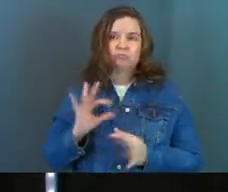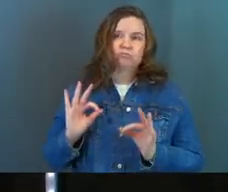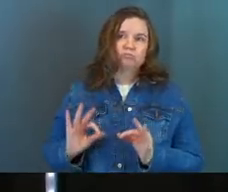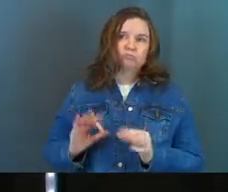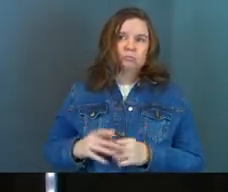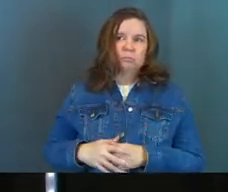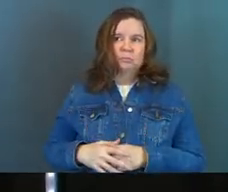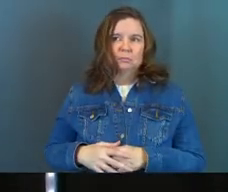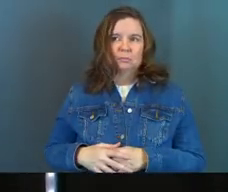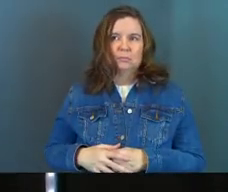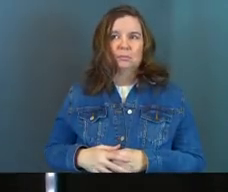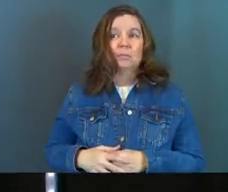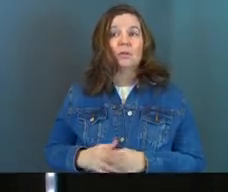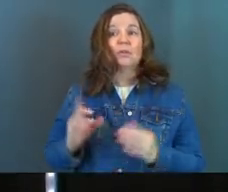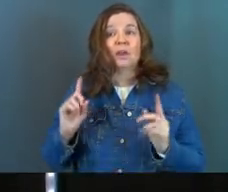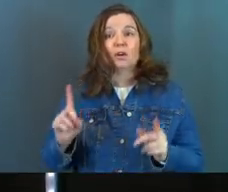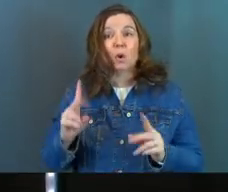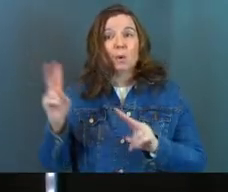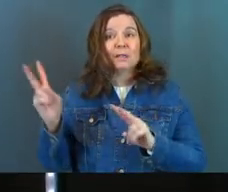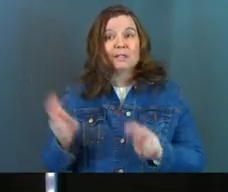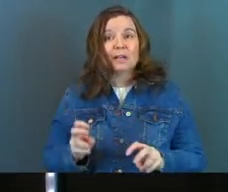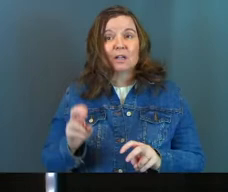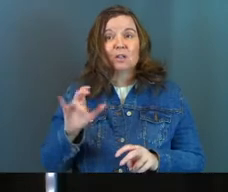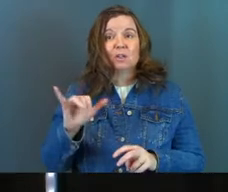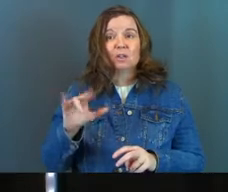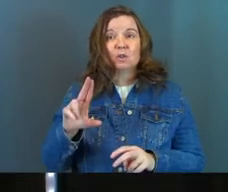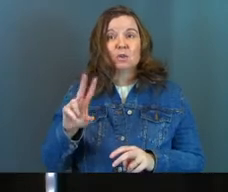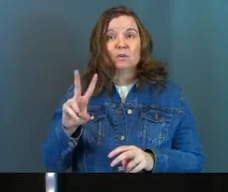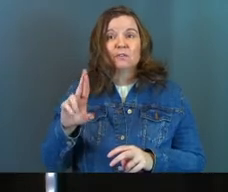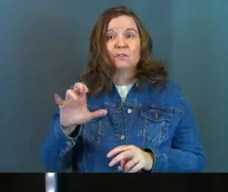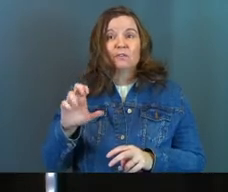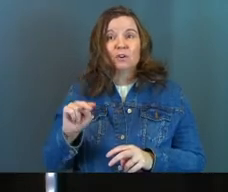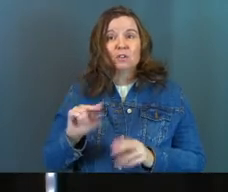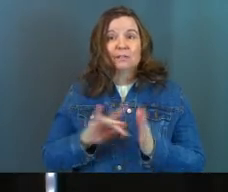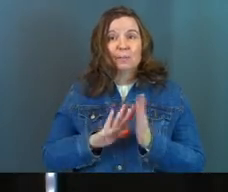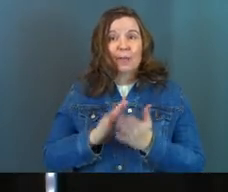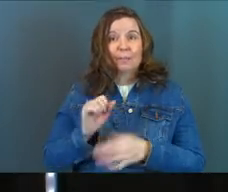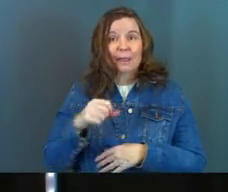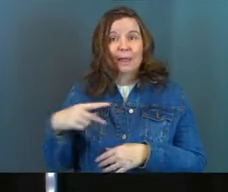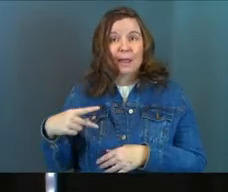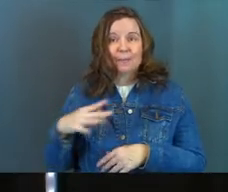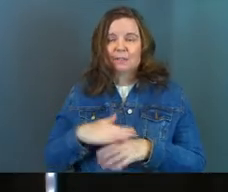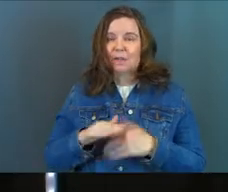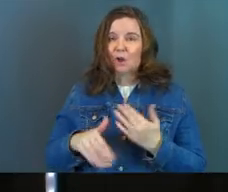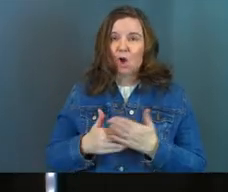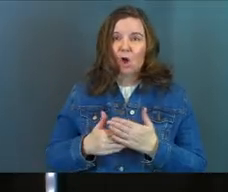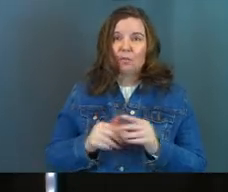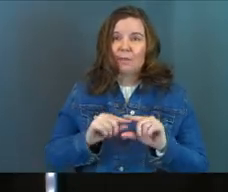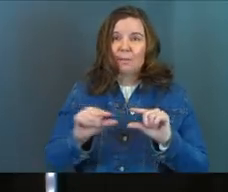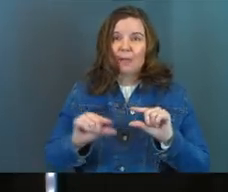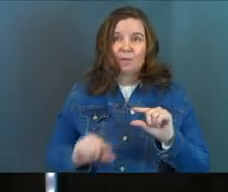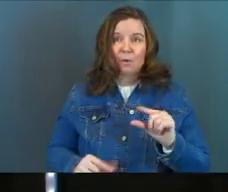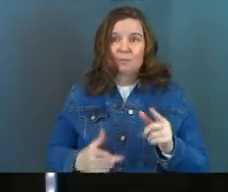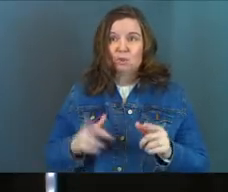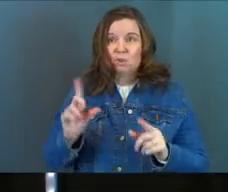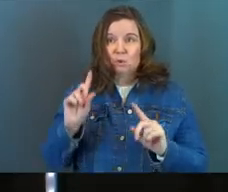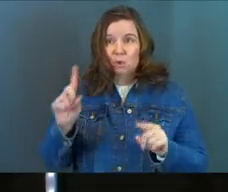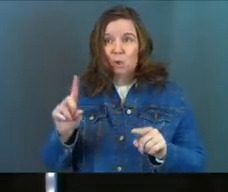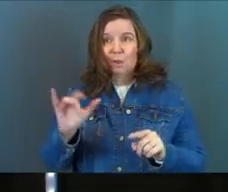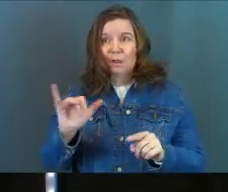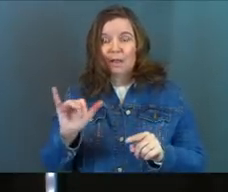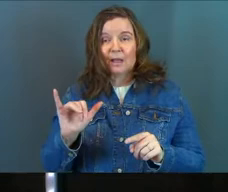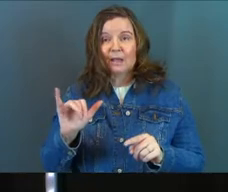gosh. Like, go and download the YouVersion Bible app. It's on all the platforms. You go